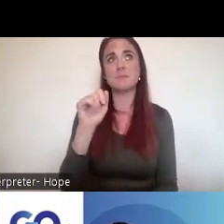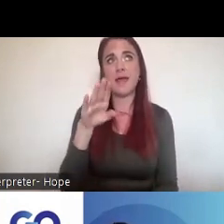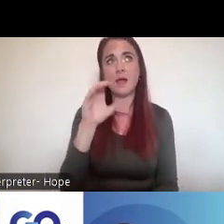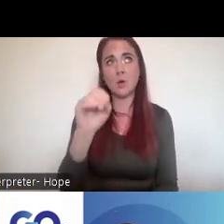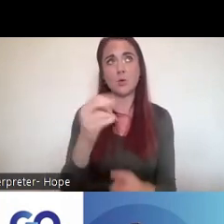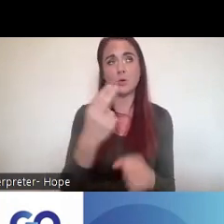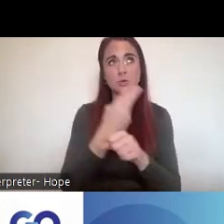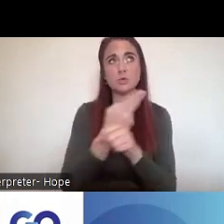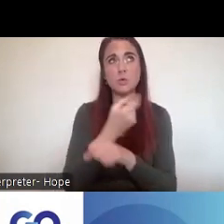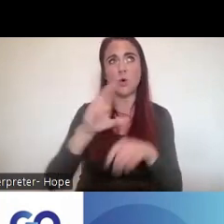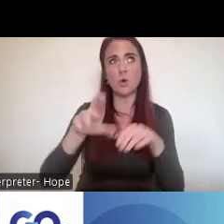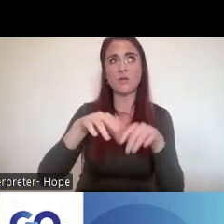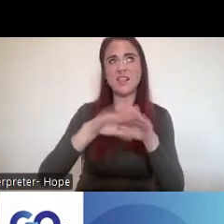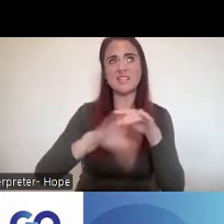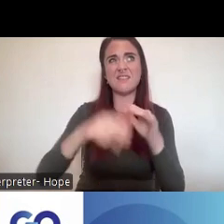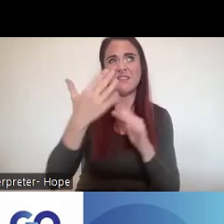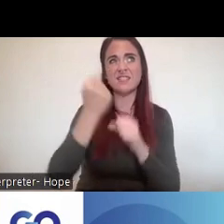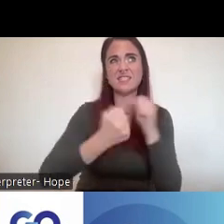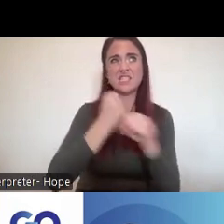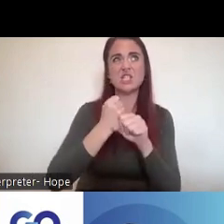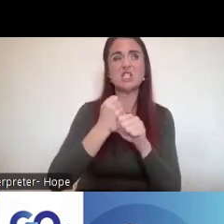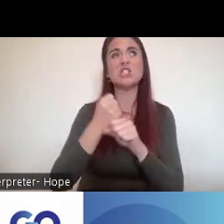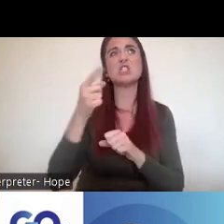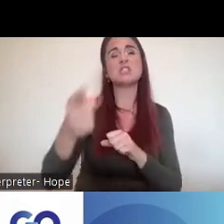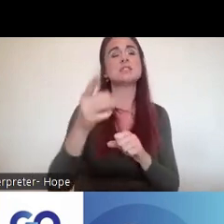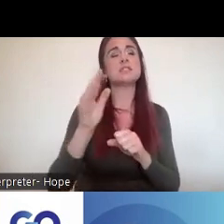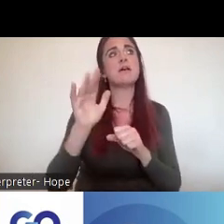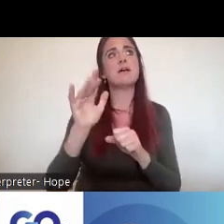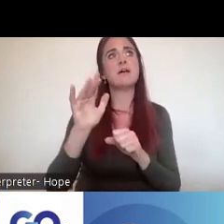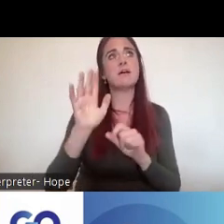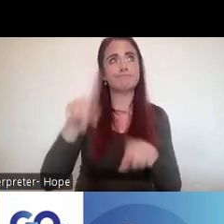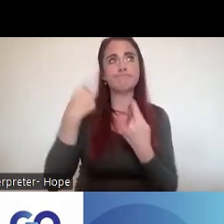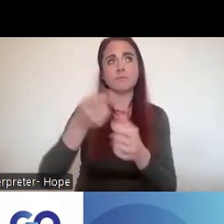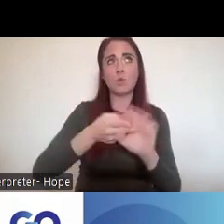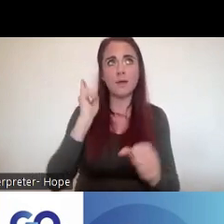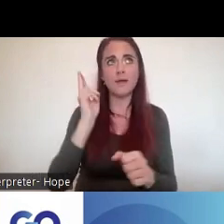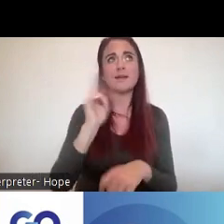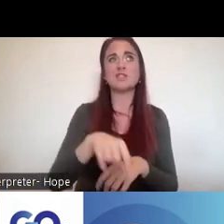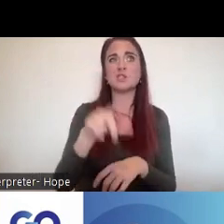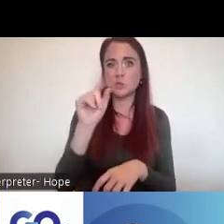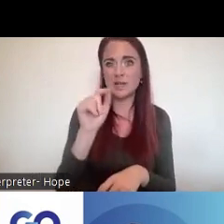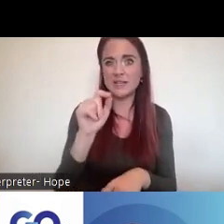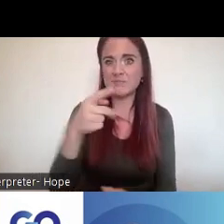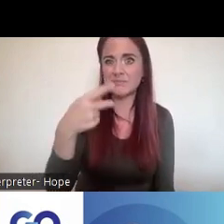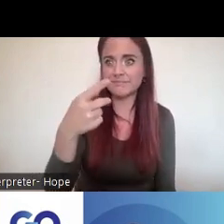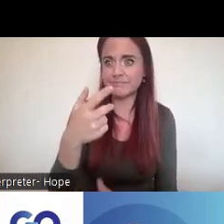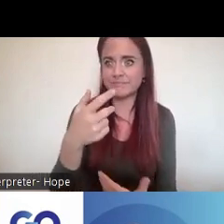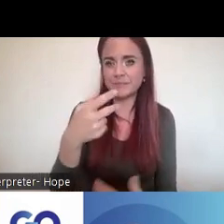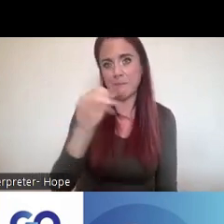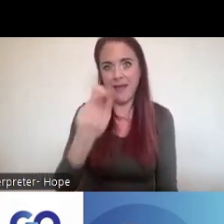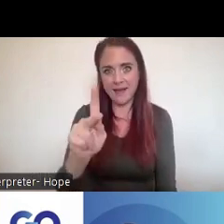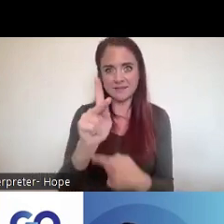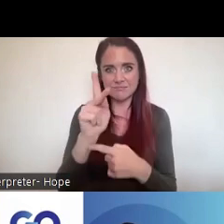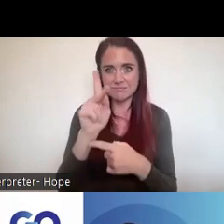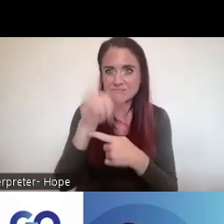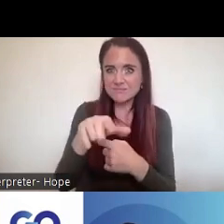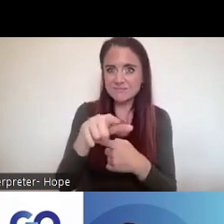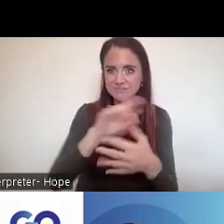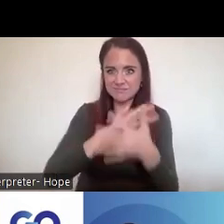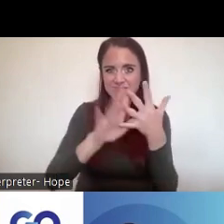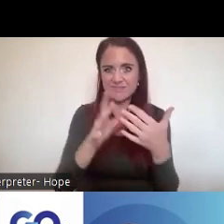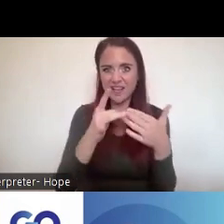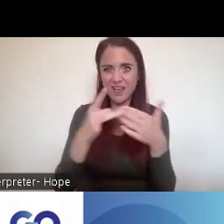15 years, and a 20-pack year history. So that is the current eligibility guidelines. And in addition to that, there's some